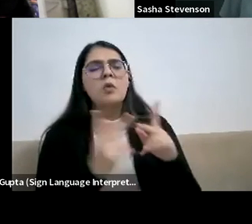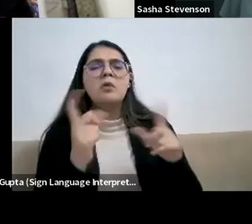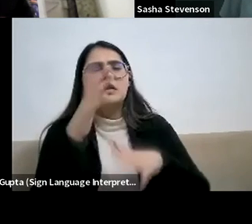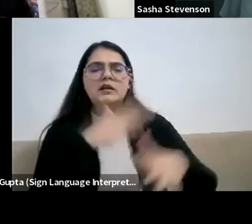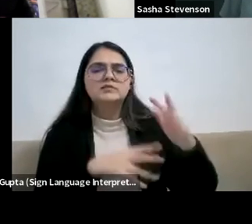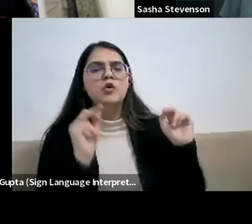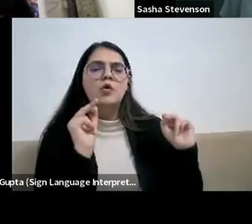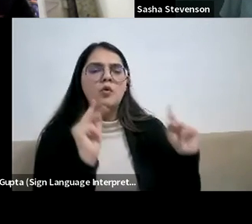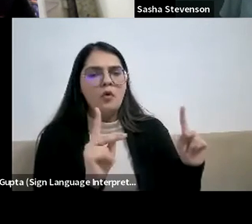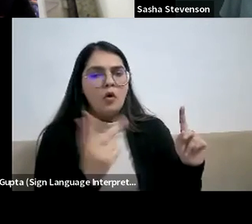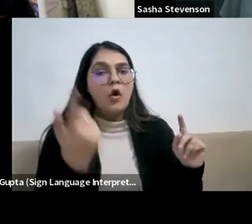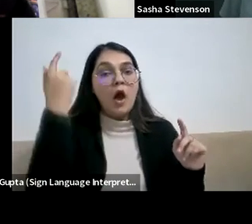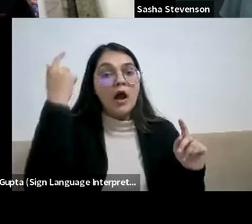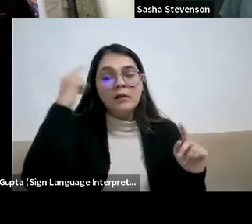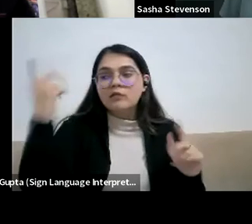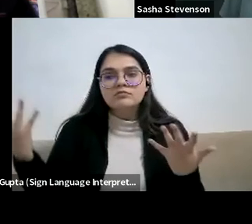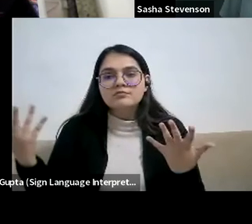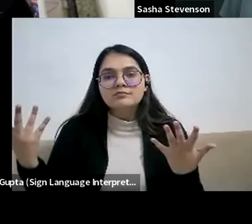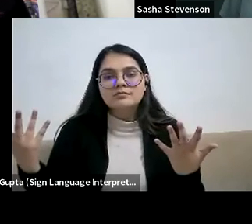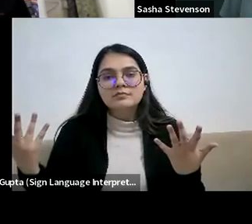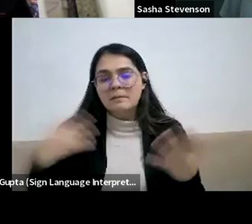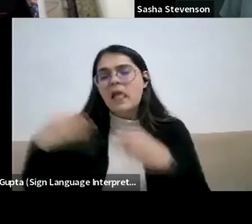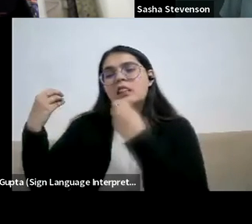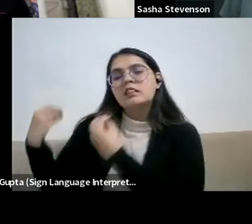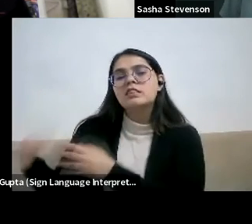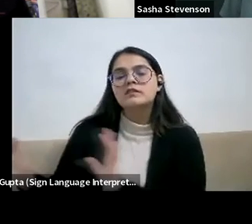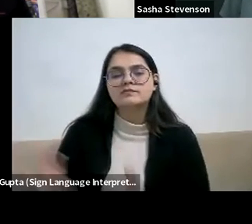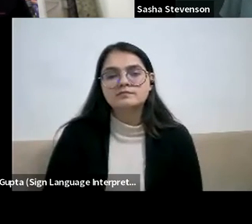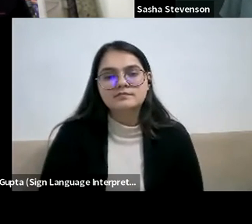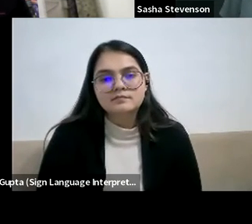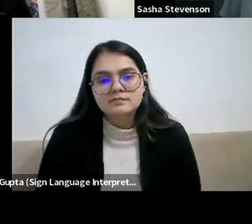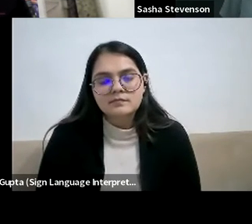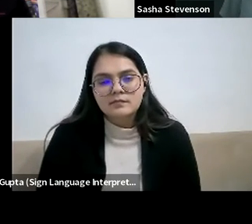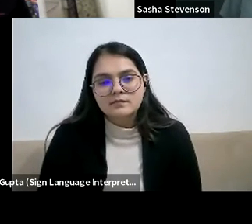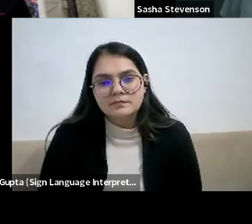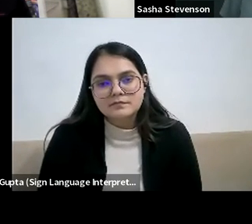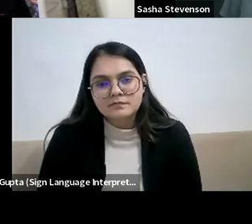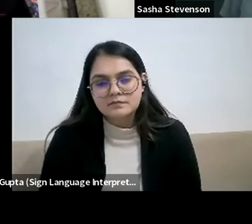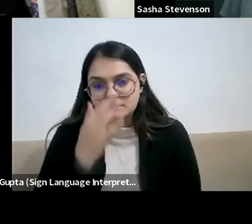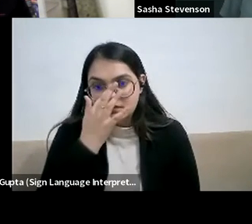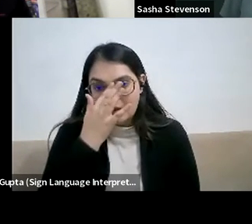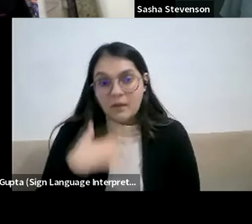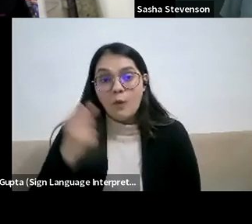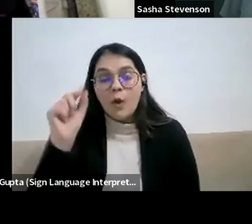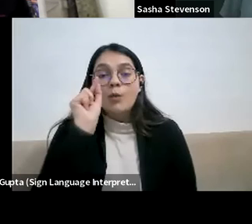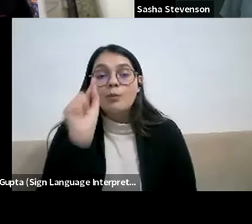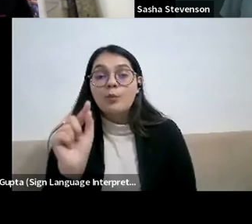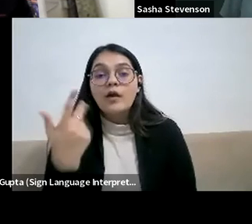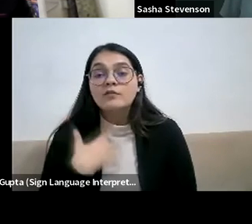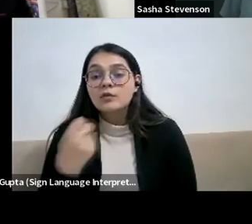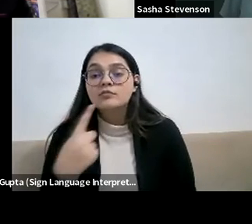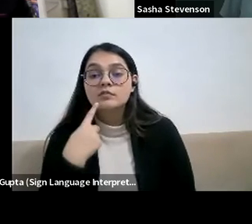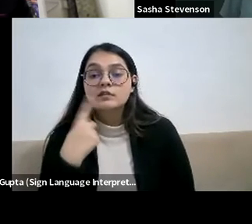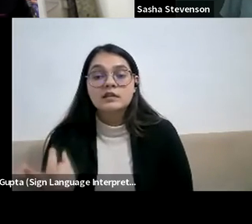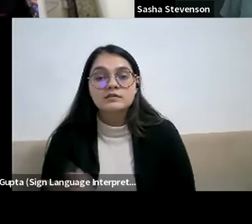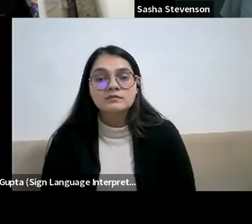them aside for the time being. So the point which I want to make is this, that